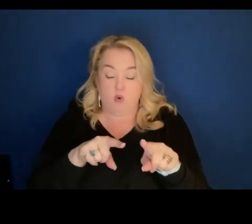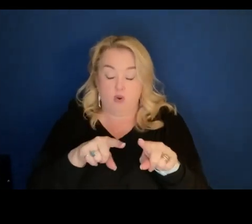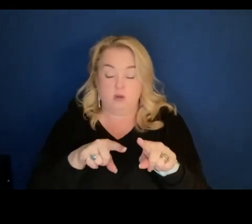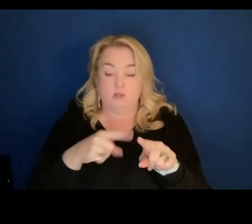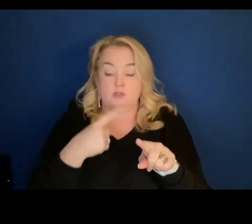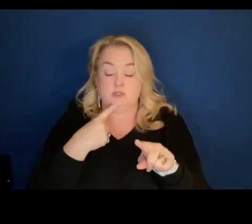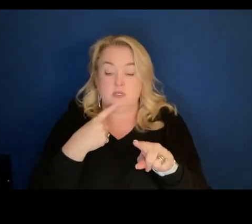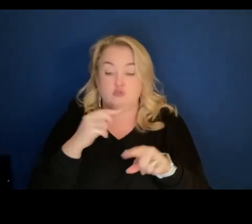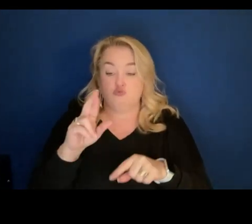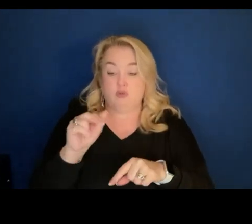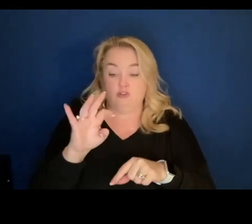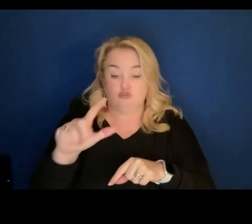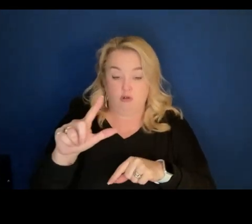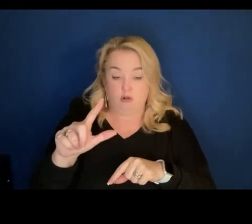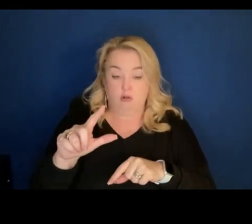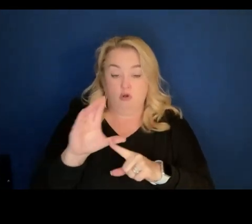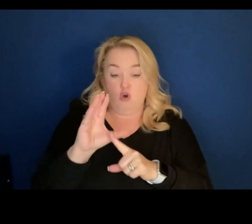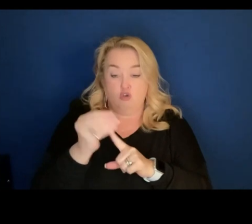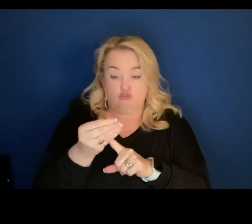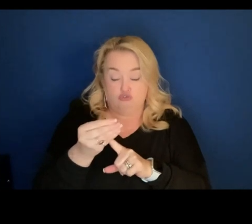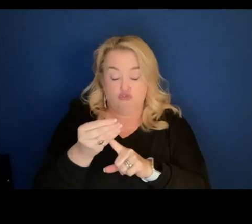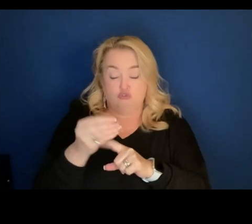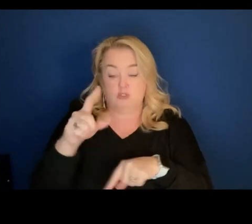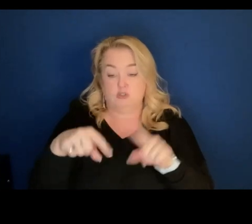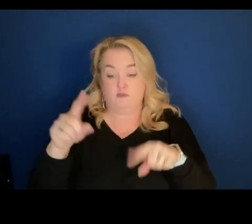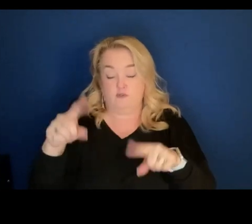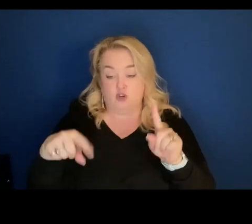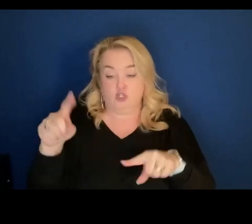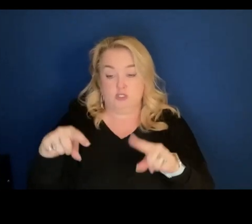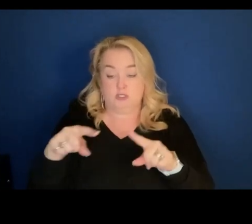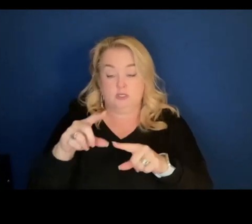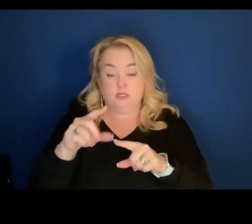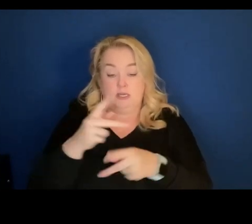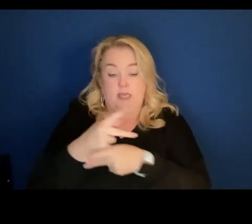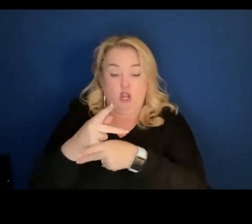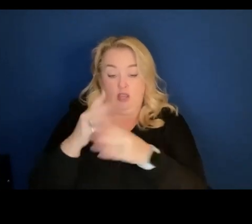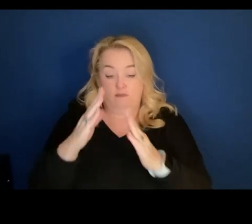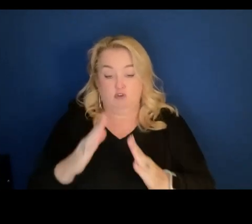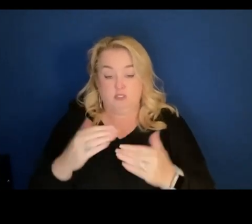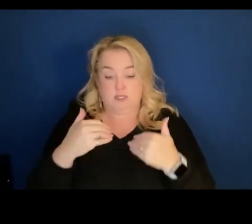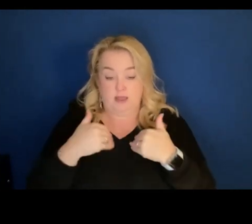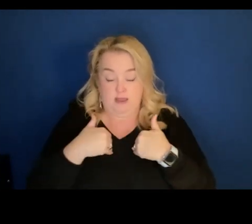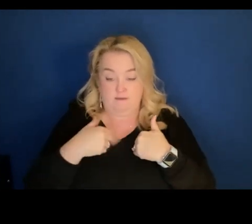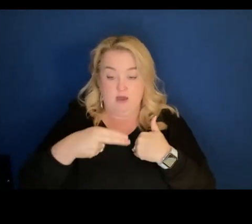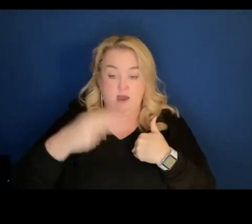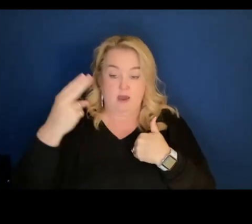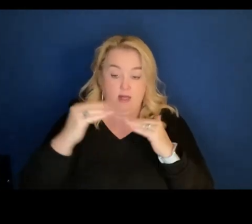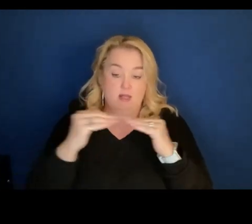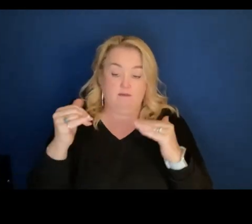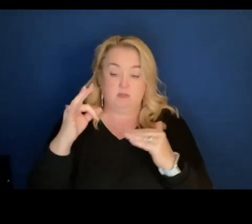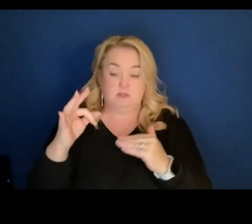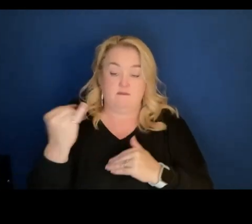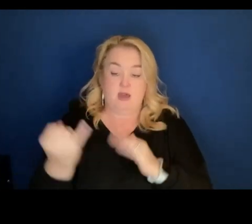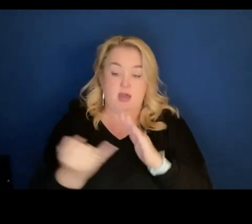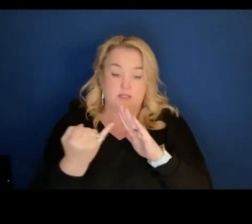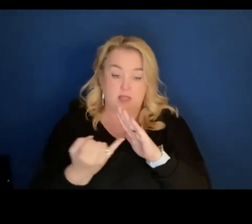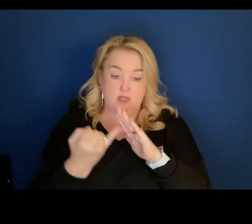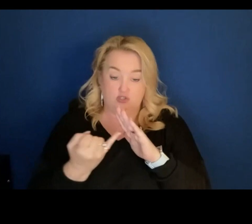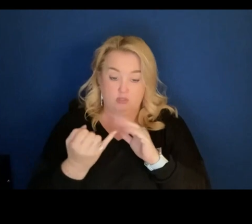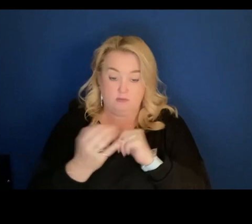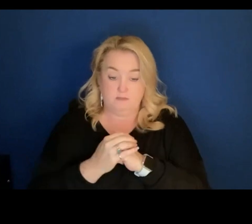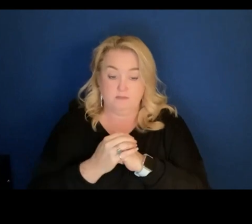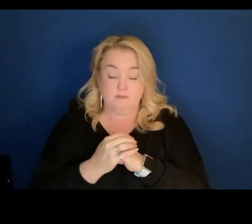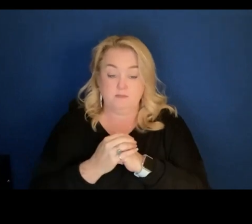racially, culturally, and linguistically diverse caregivers experience significantly high isolation. On top